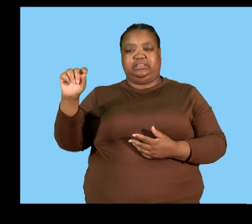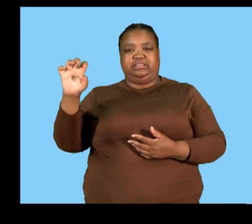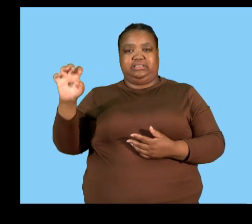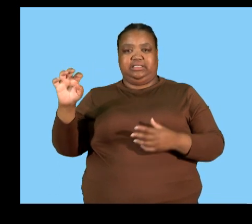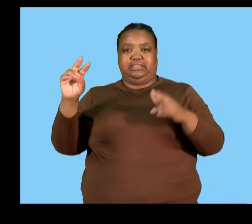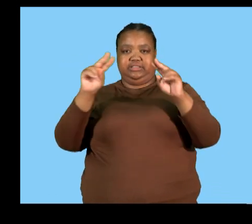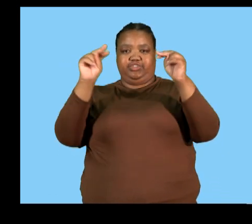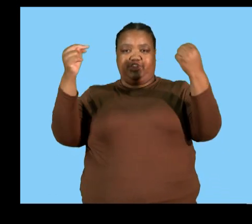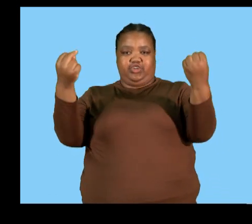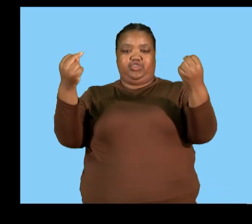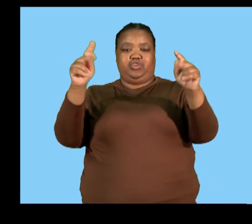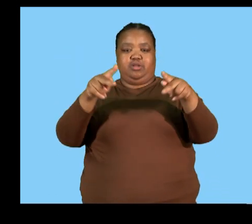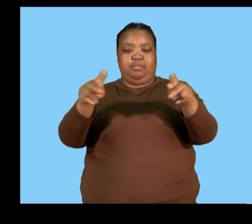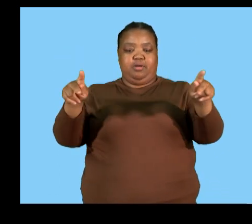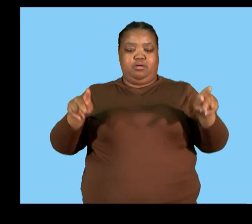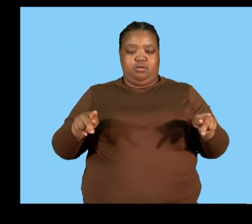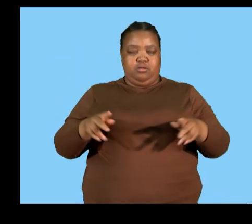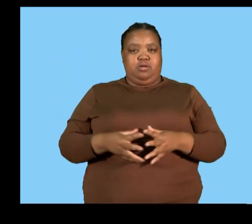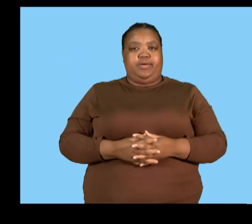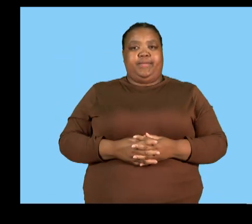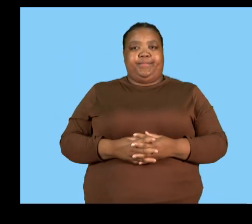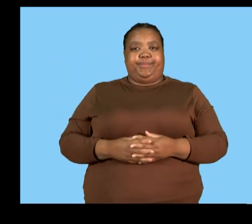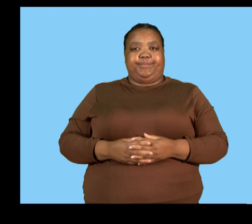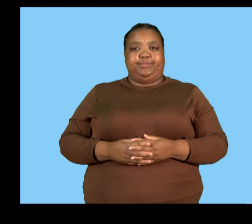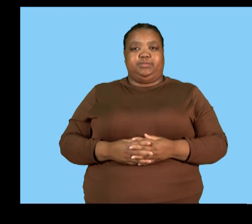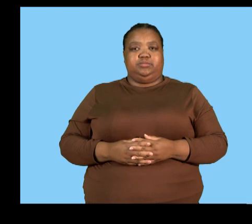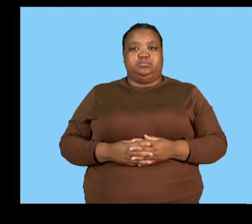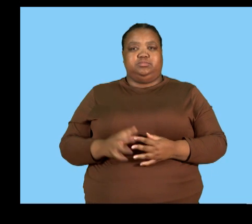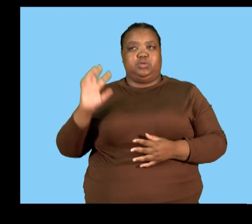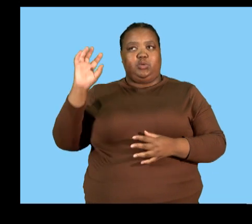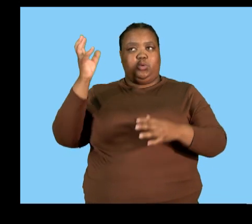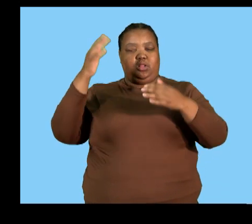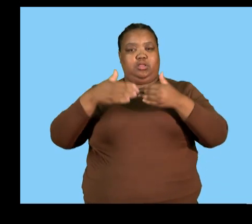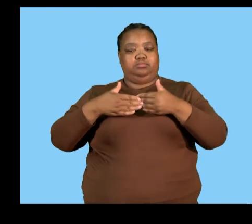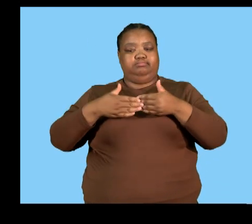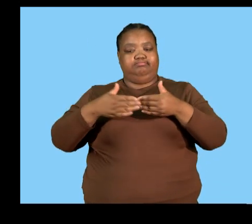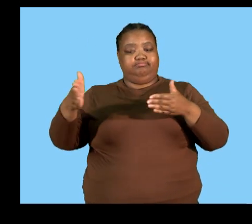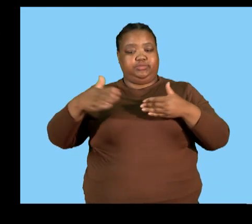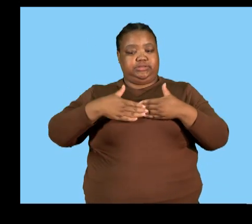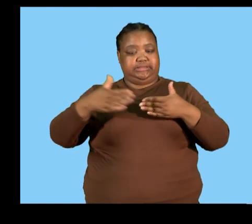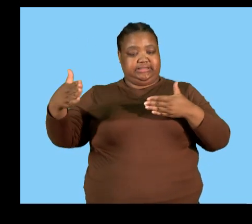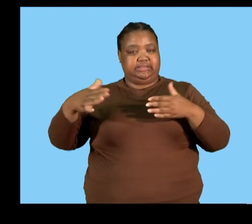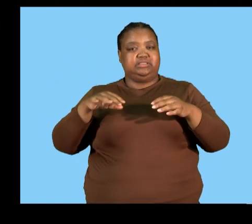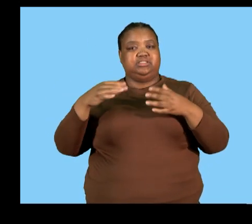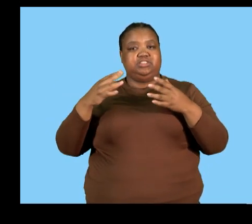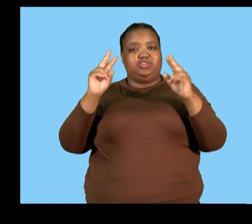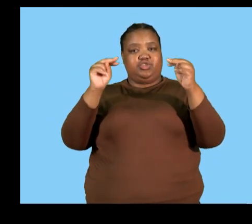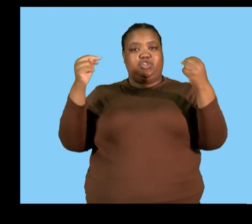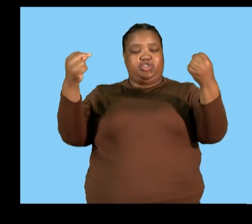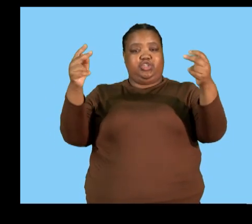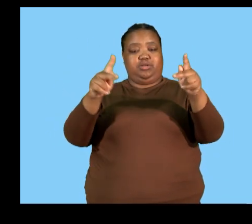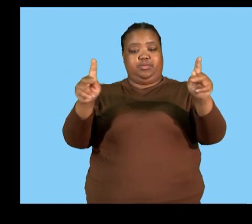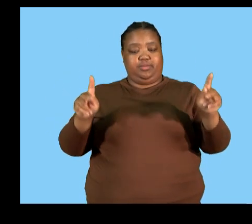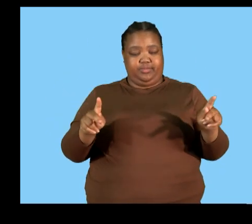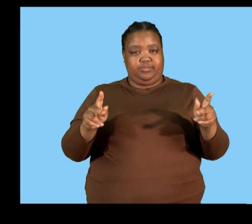National Park. National Park. So this would be your answer for